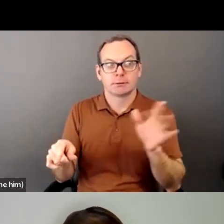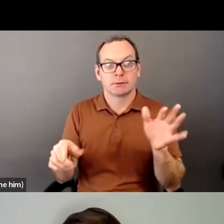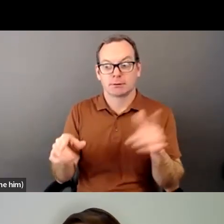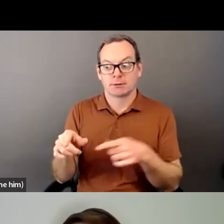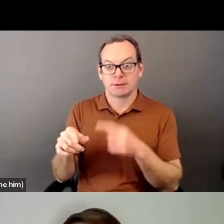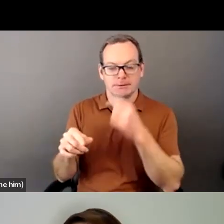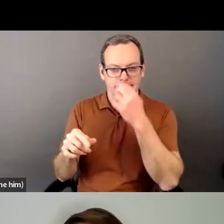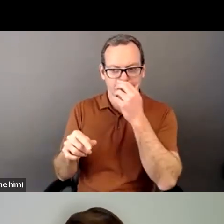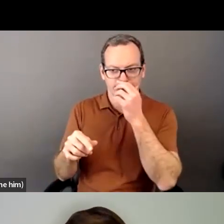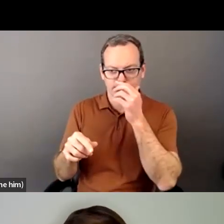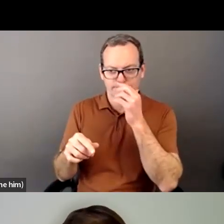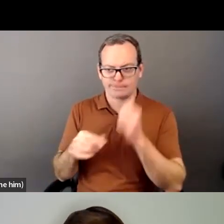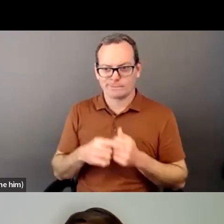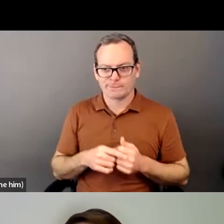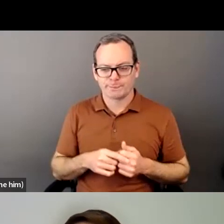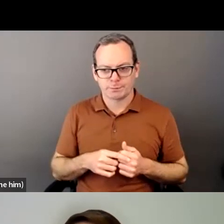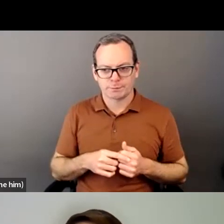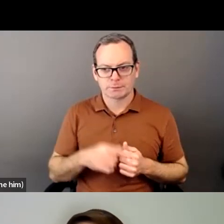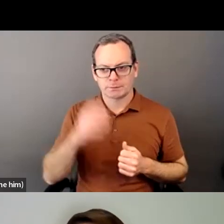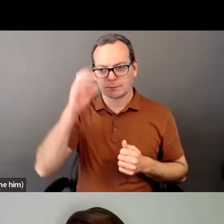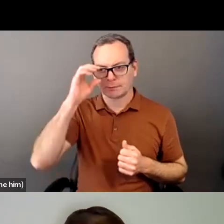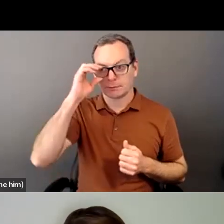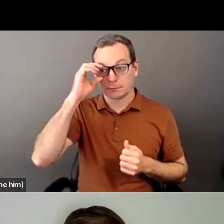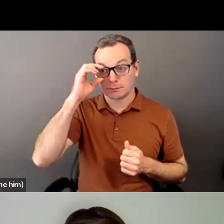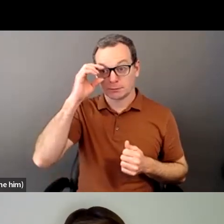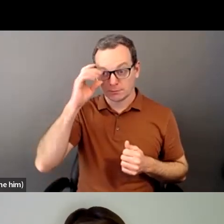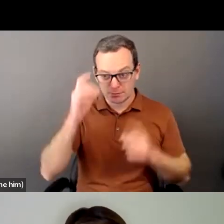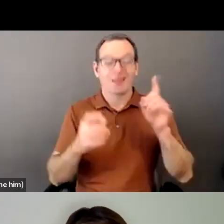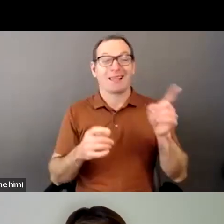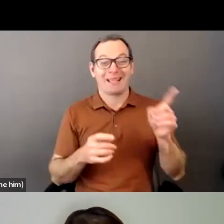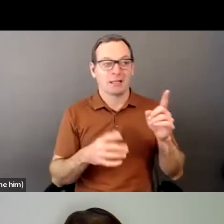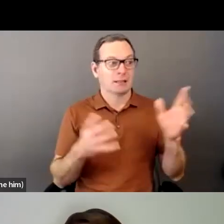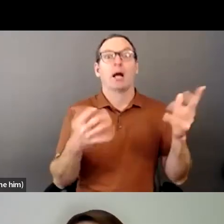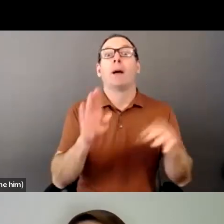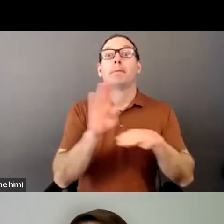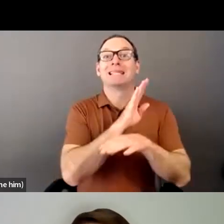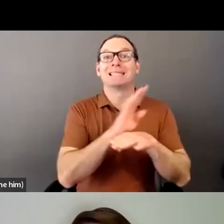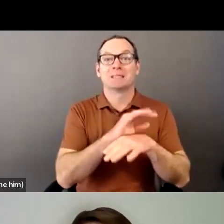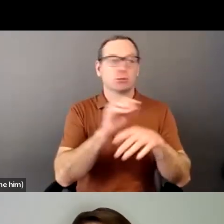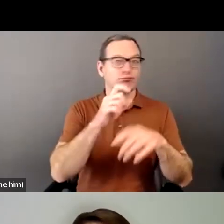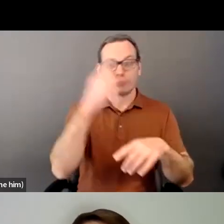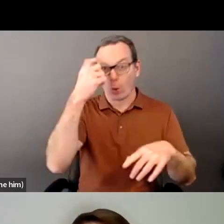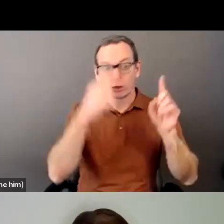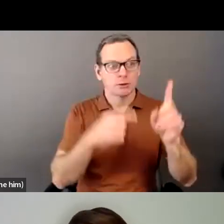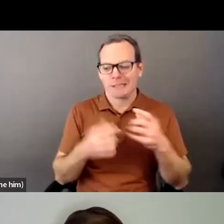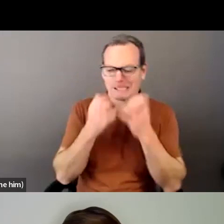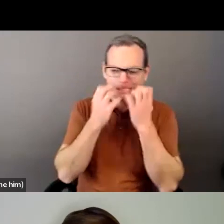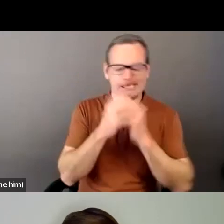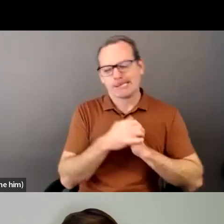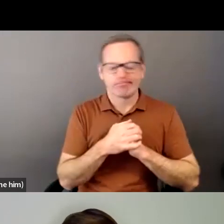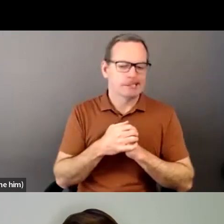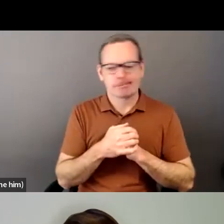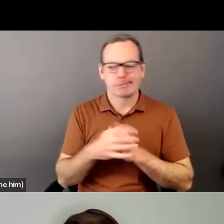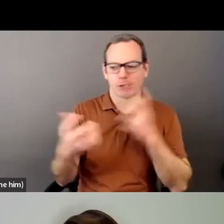tasks, and therefore not confident that they're able to provide such accommodations, and not confident that their clients, if